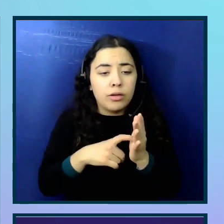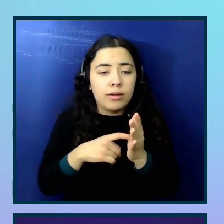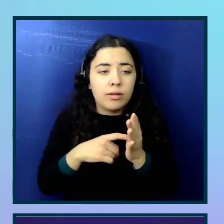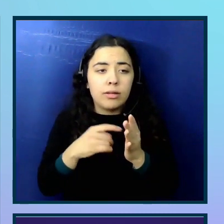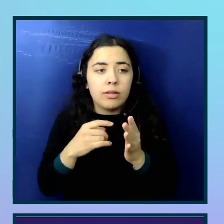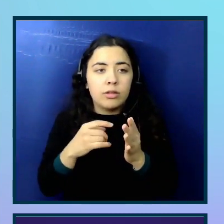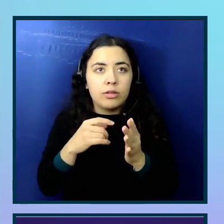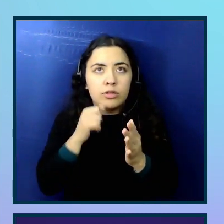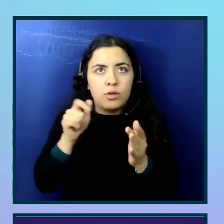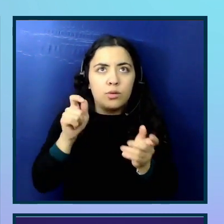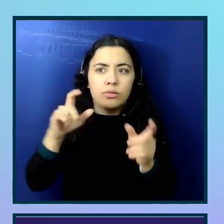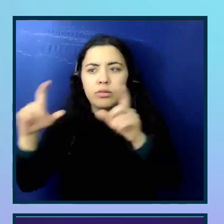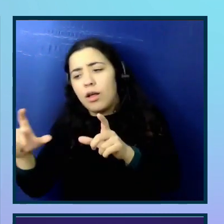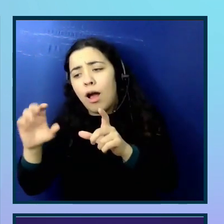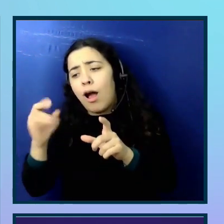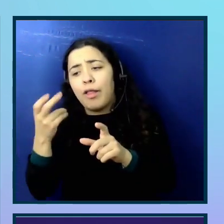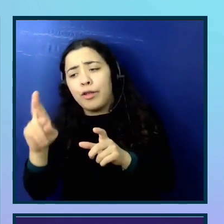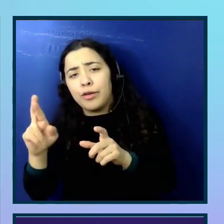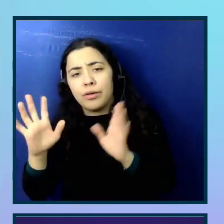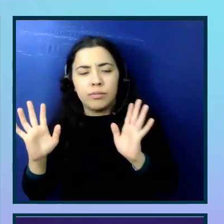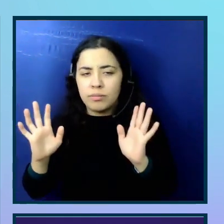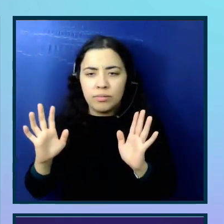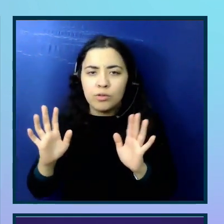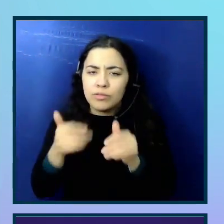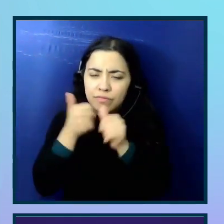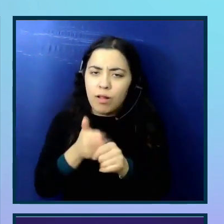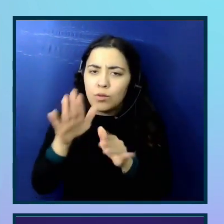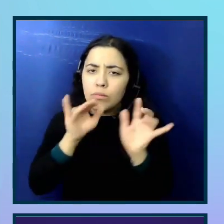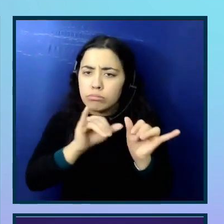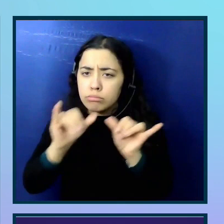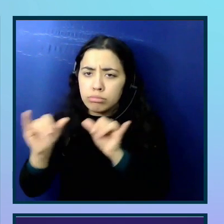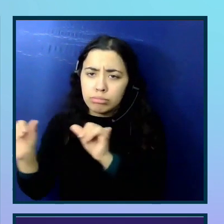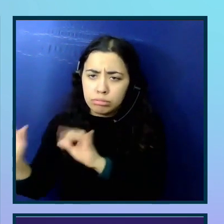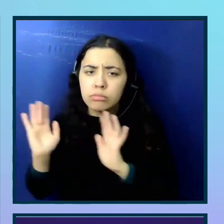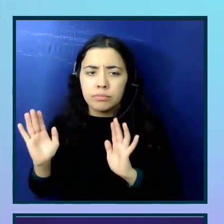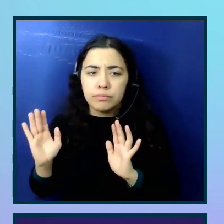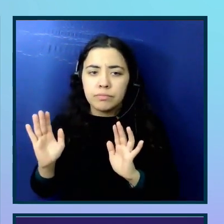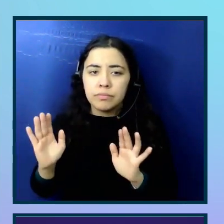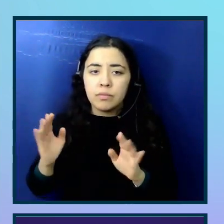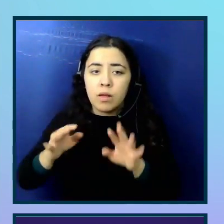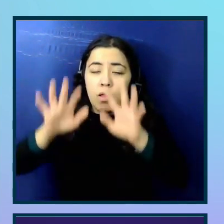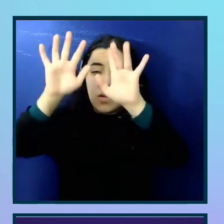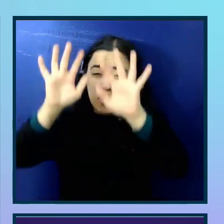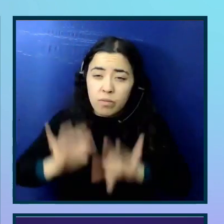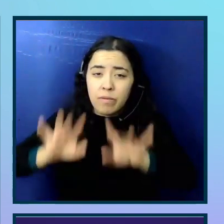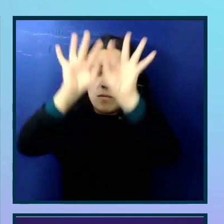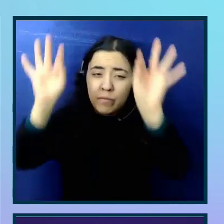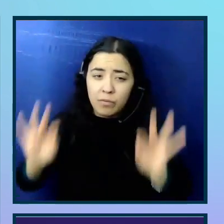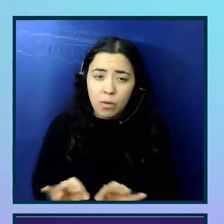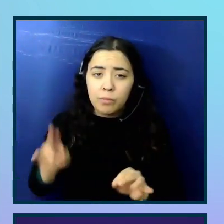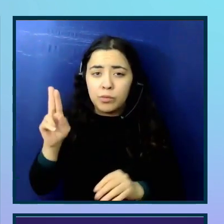don't switch to the other method. Stay consistent. And when it comes to long form user assistant content,